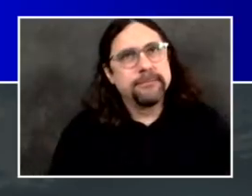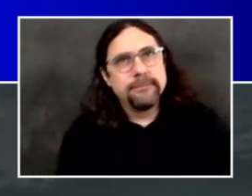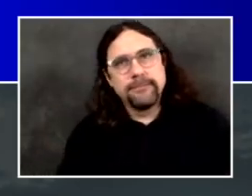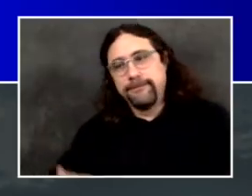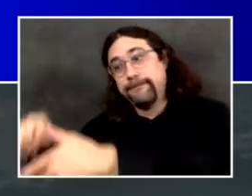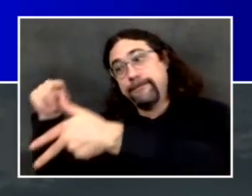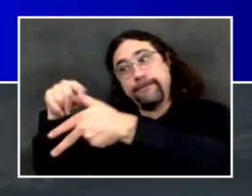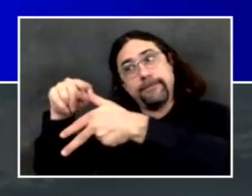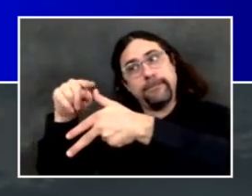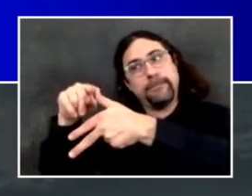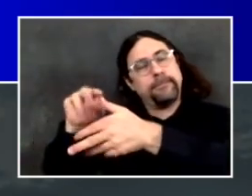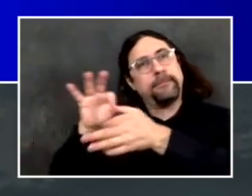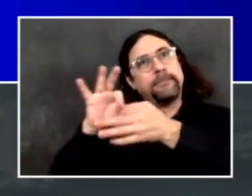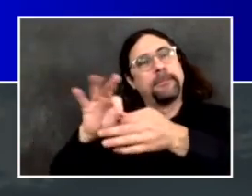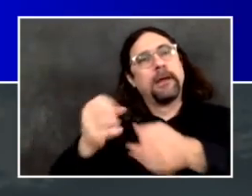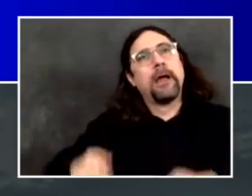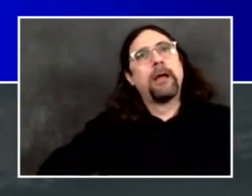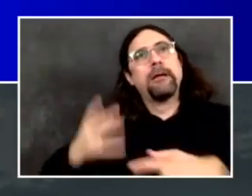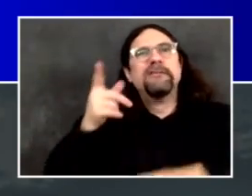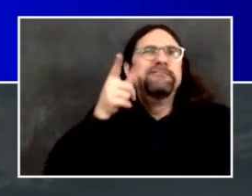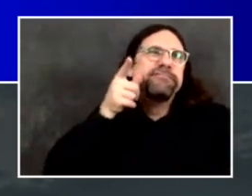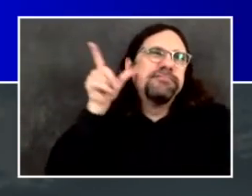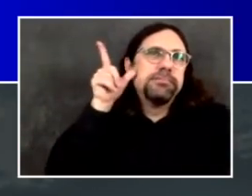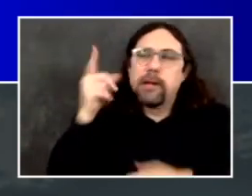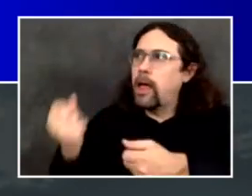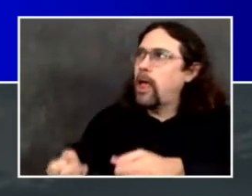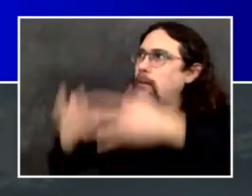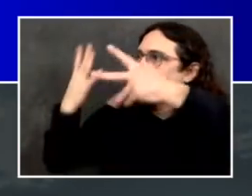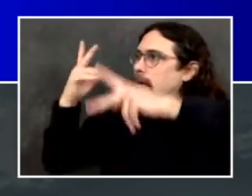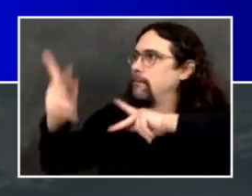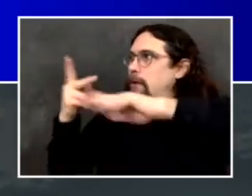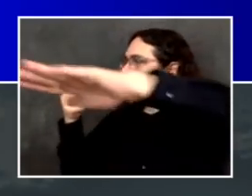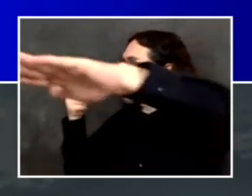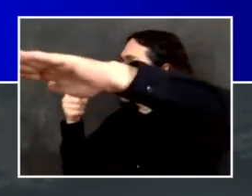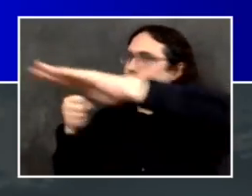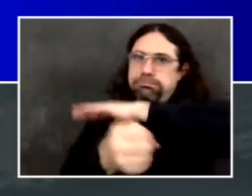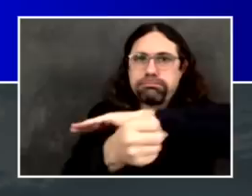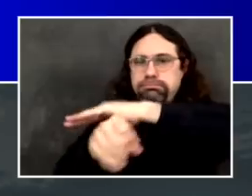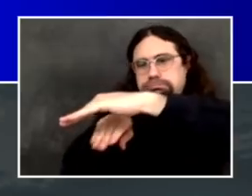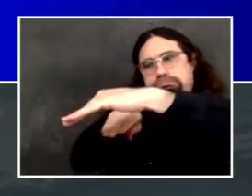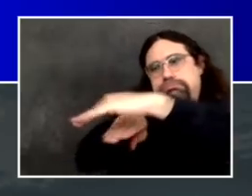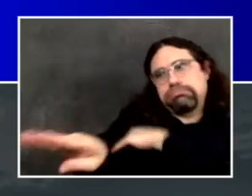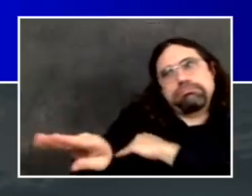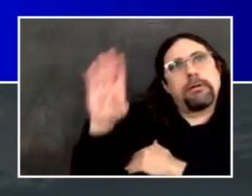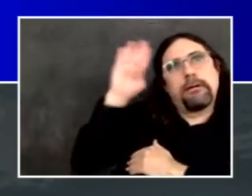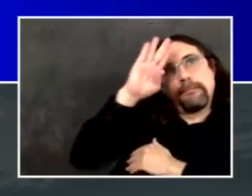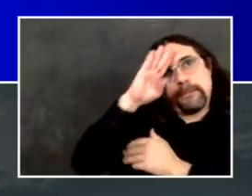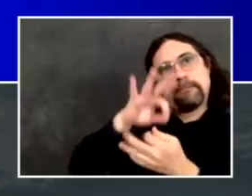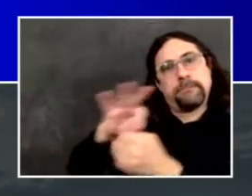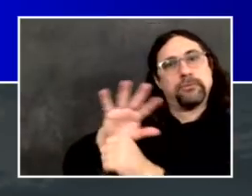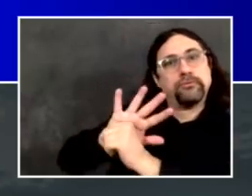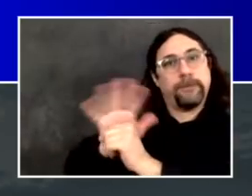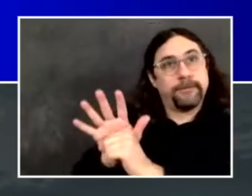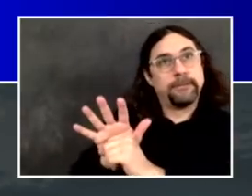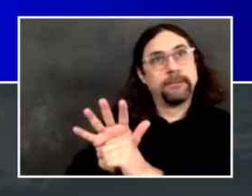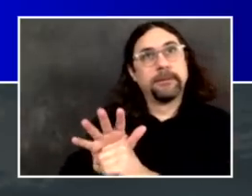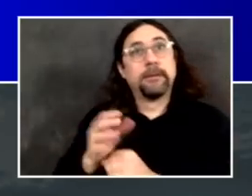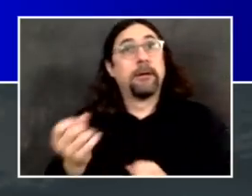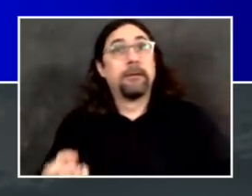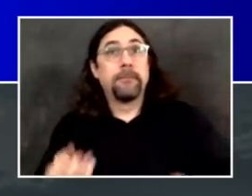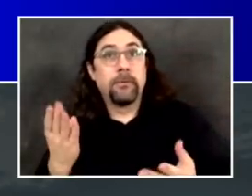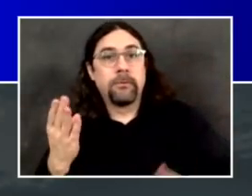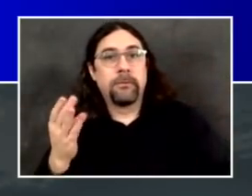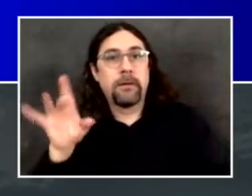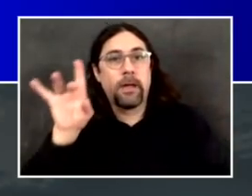from 113 to 88. Daily number of people in ICUs across our public hospitals for suspected